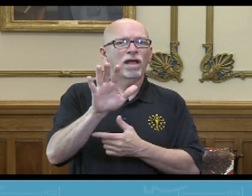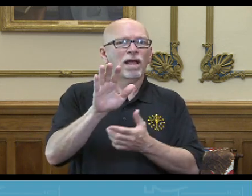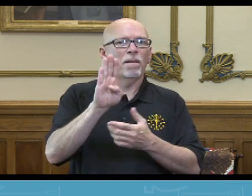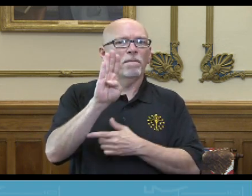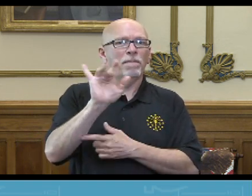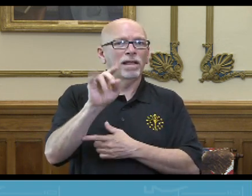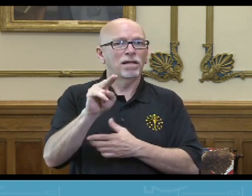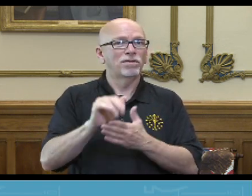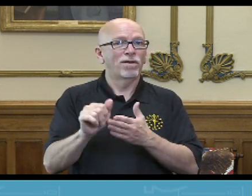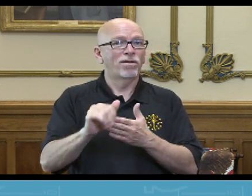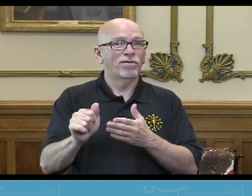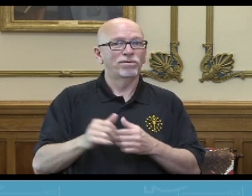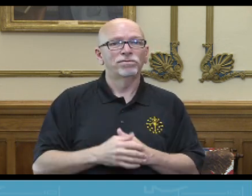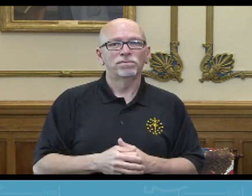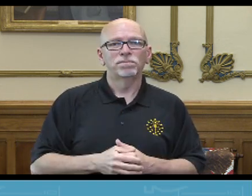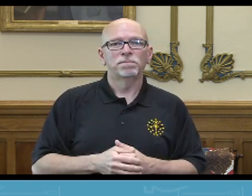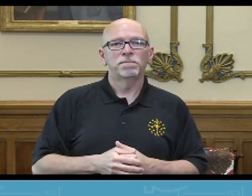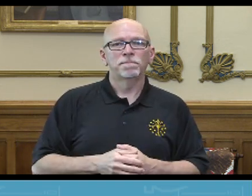billion.